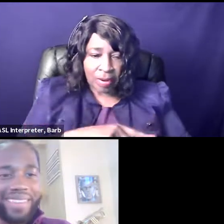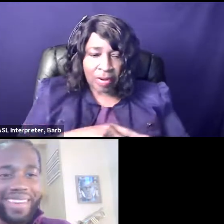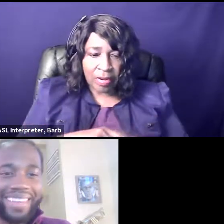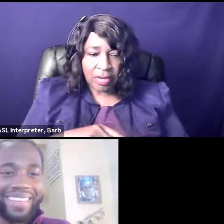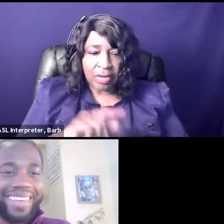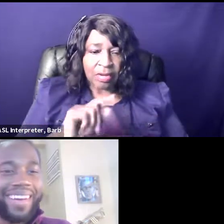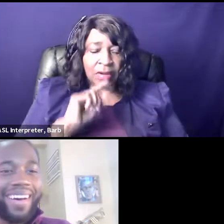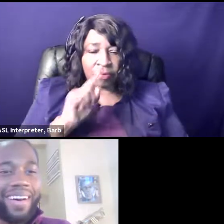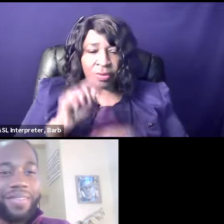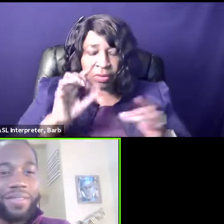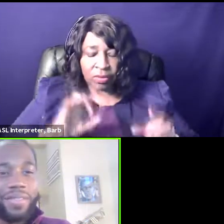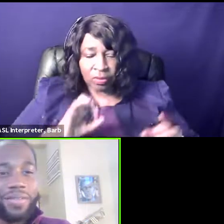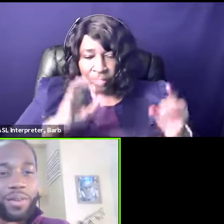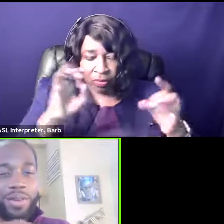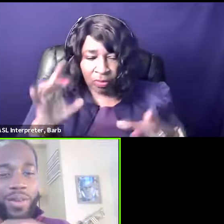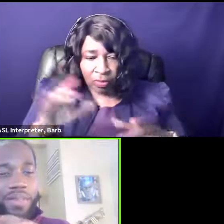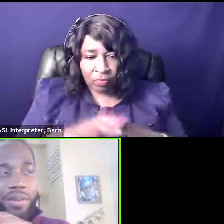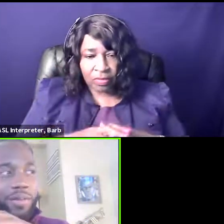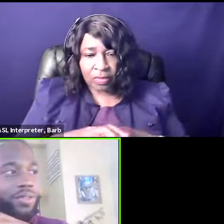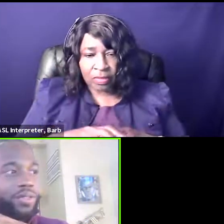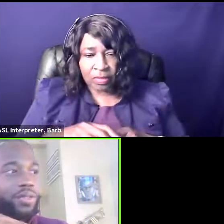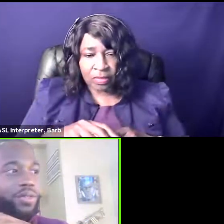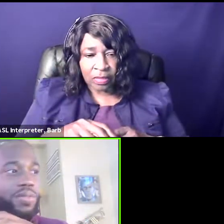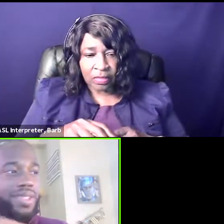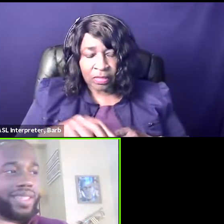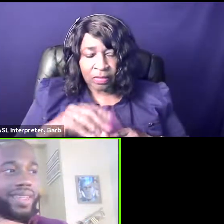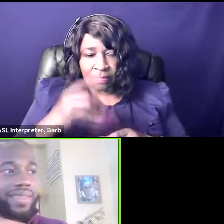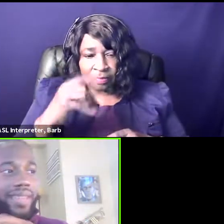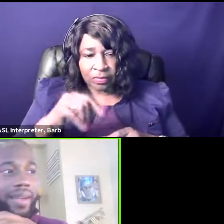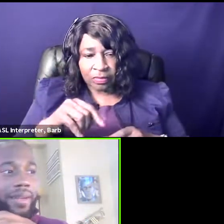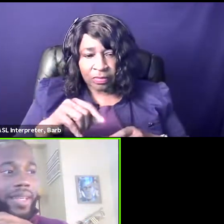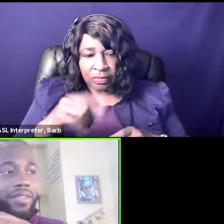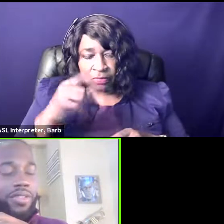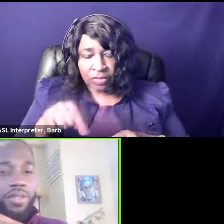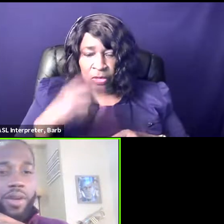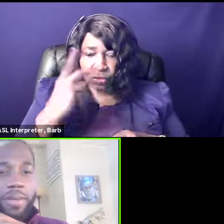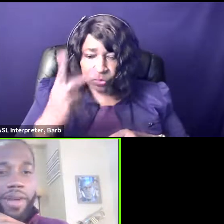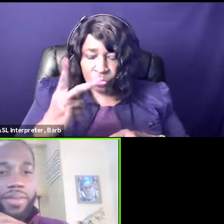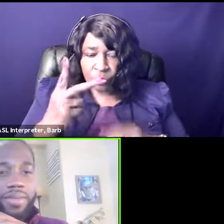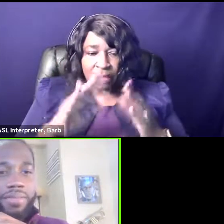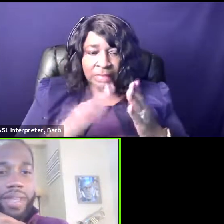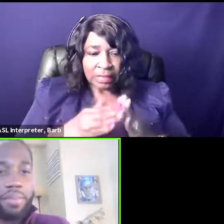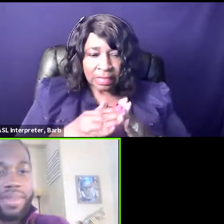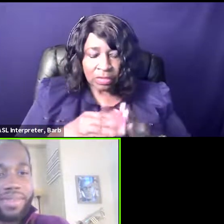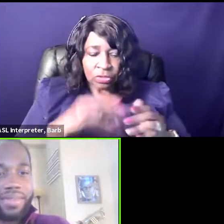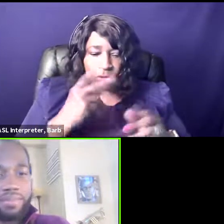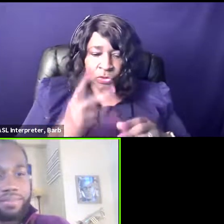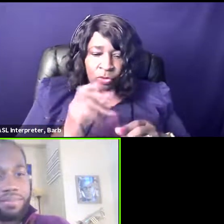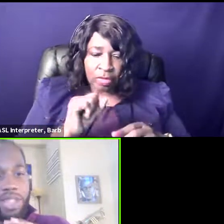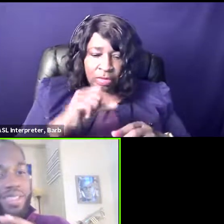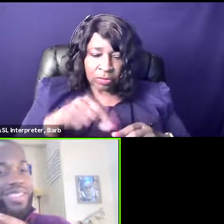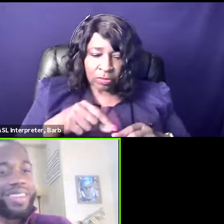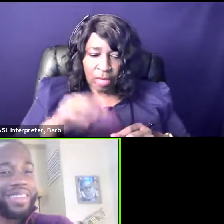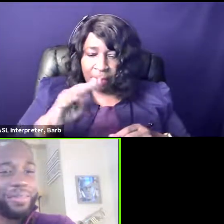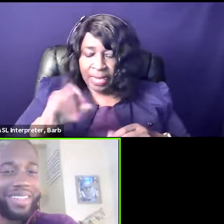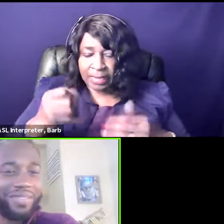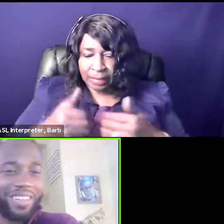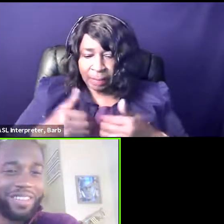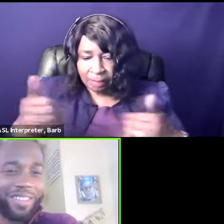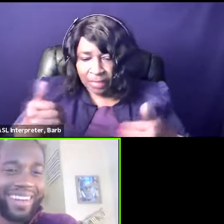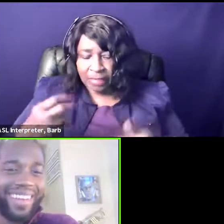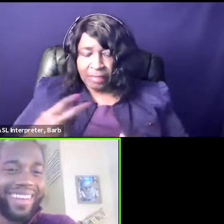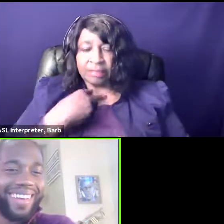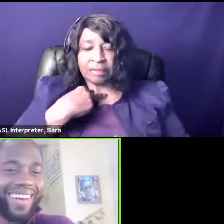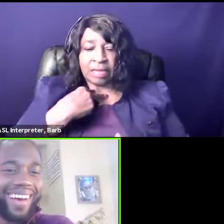mad fascinating. For the viewers, right, there are two cities that are like 2 square miles apiece, just stuck in the middle